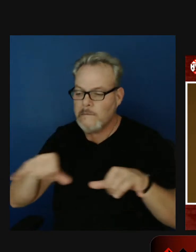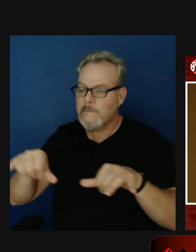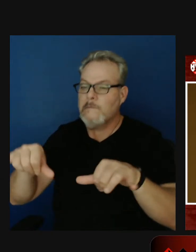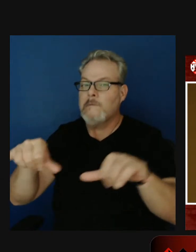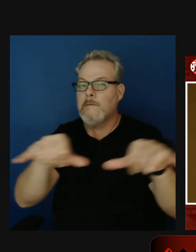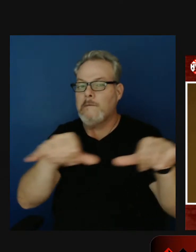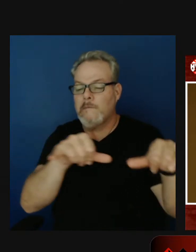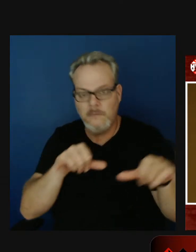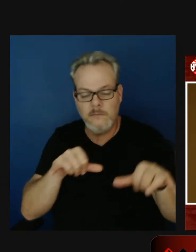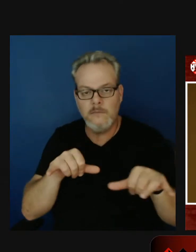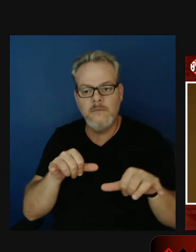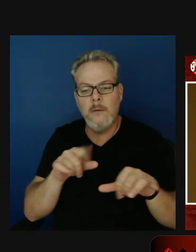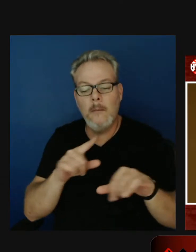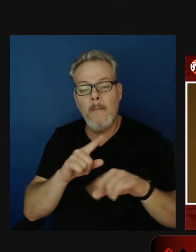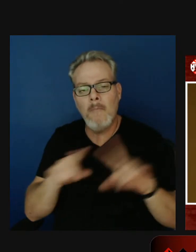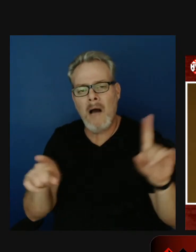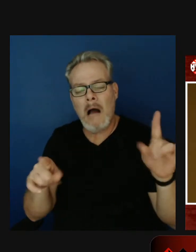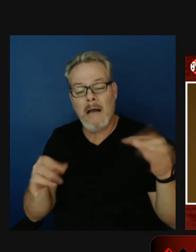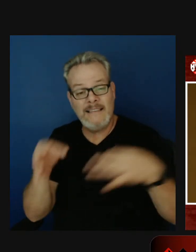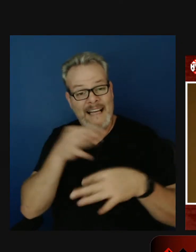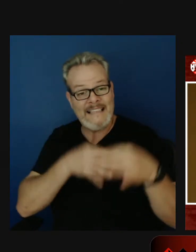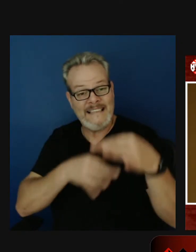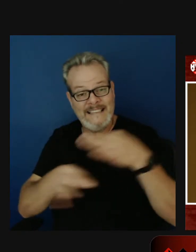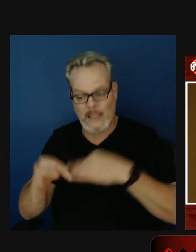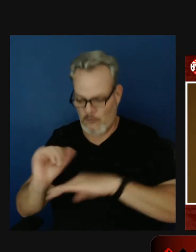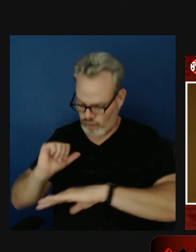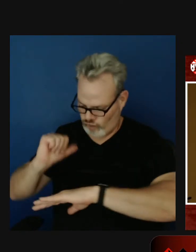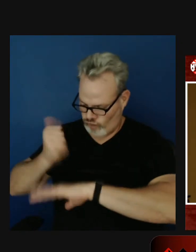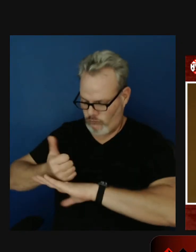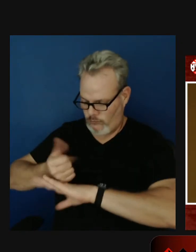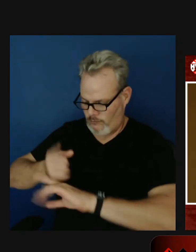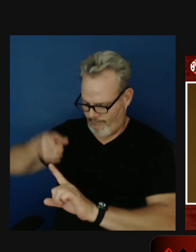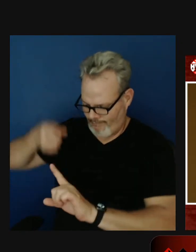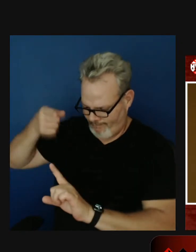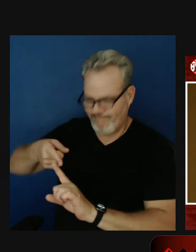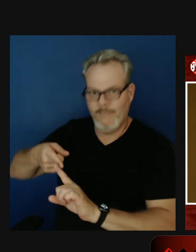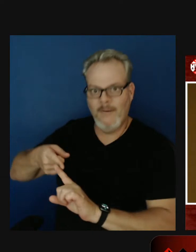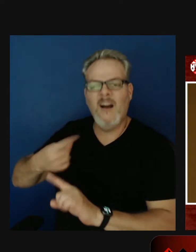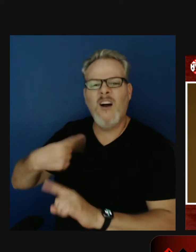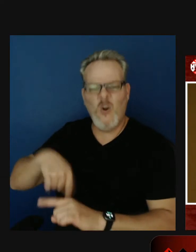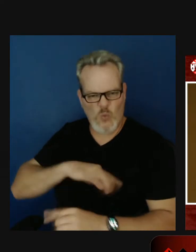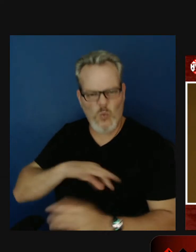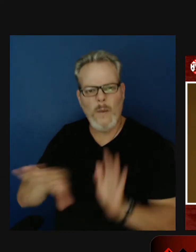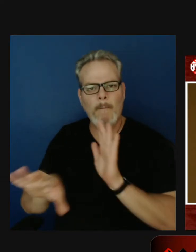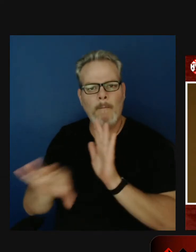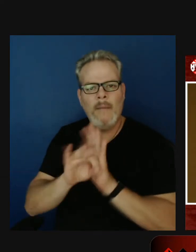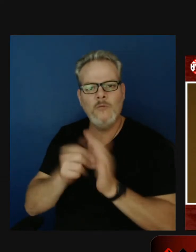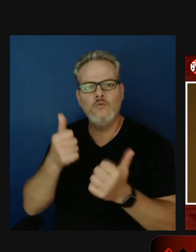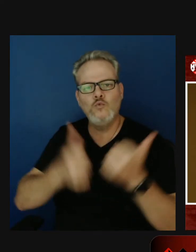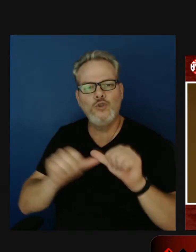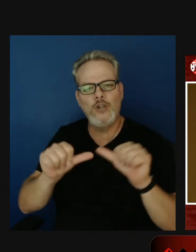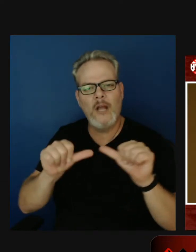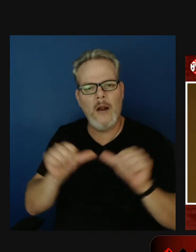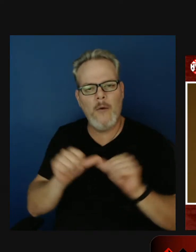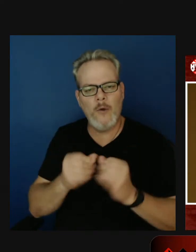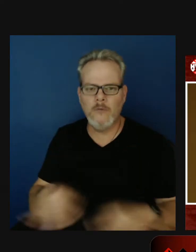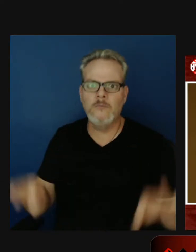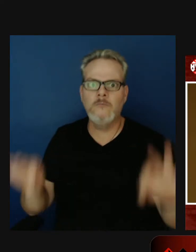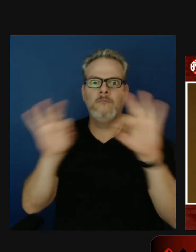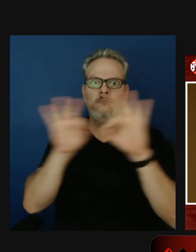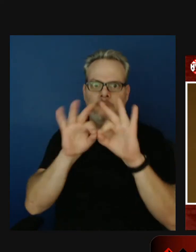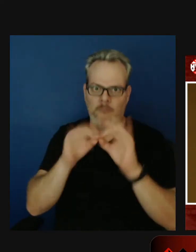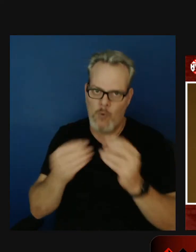well, instead of, just this preset area, why don't we pick the areas we think are most important? And some of those